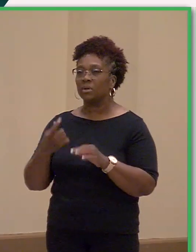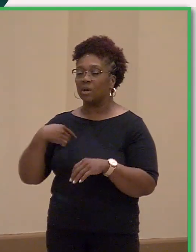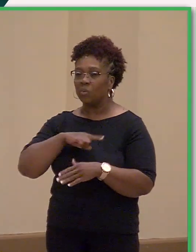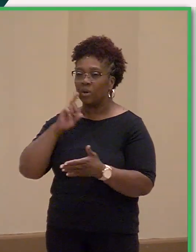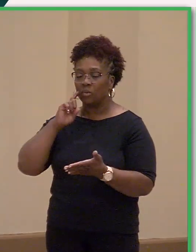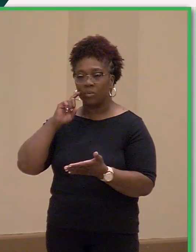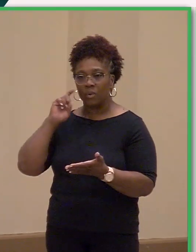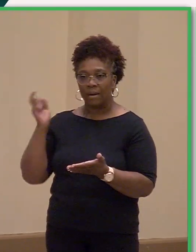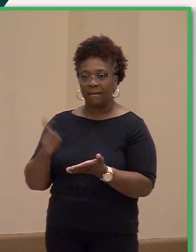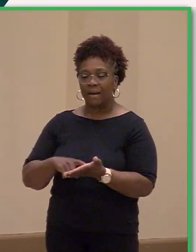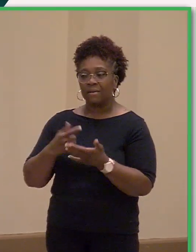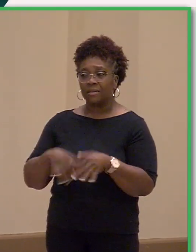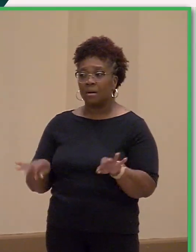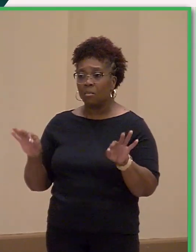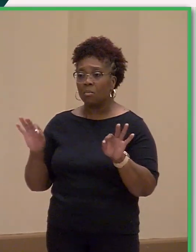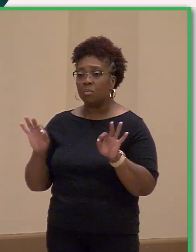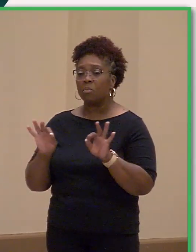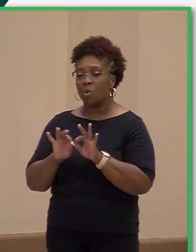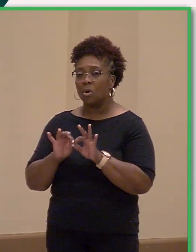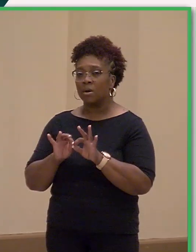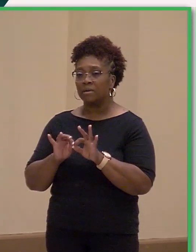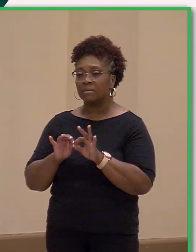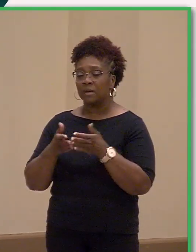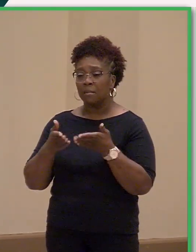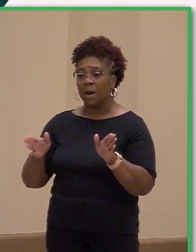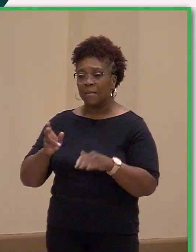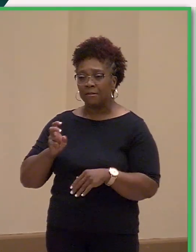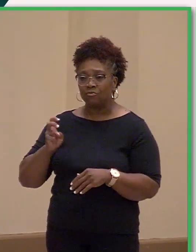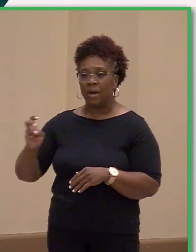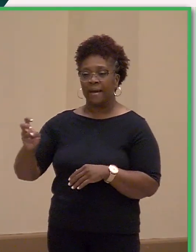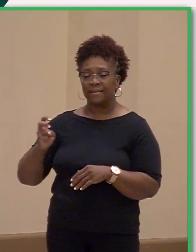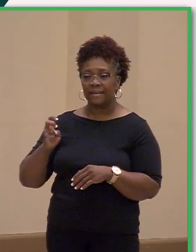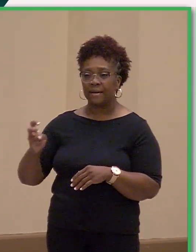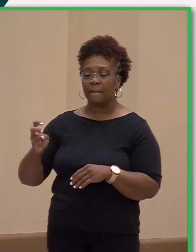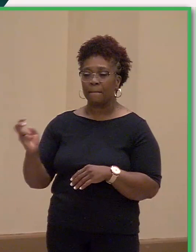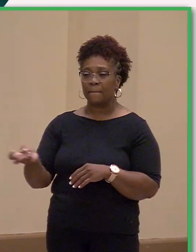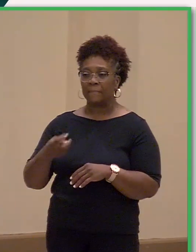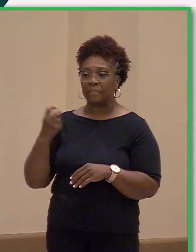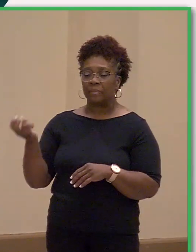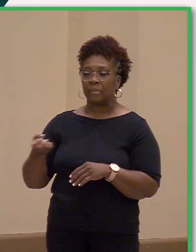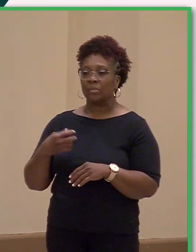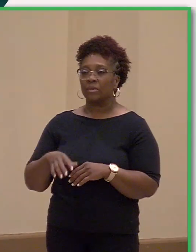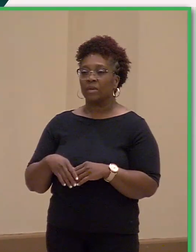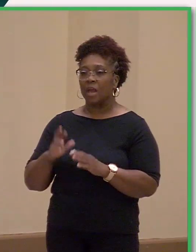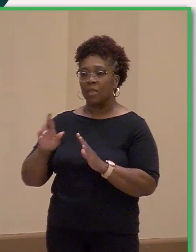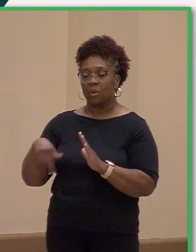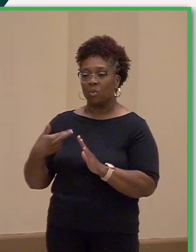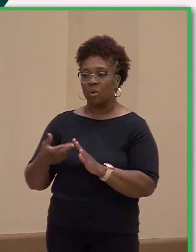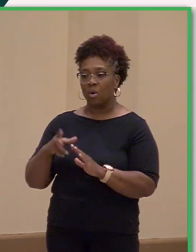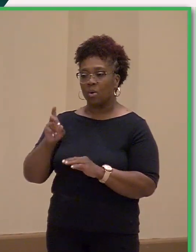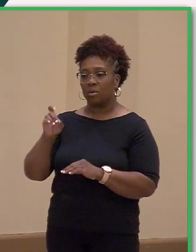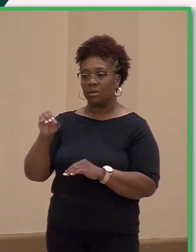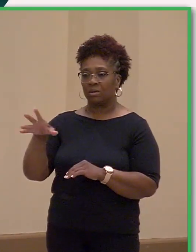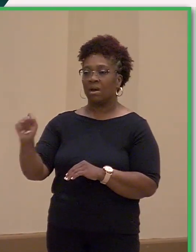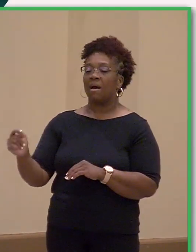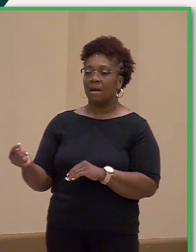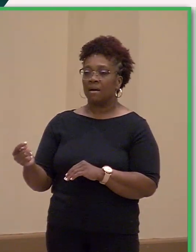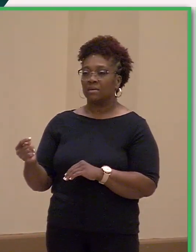the importance of public transit and the vital role the DDOT drivers play in serving